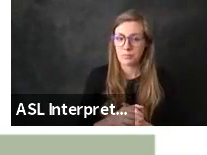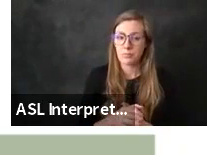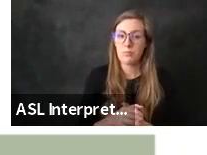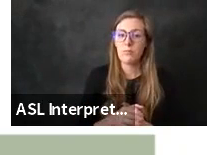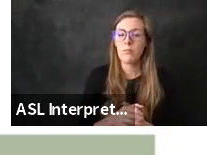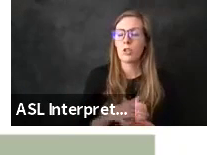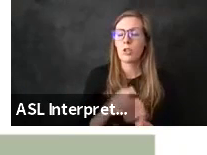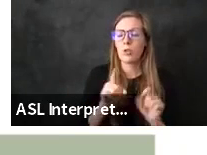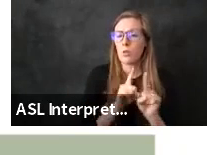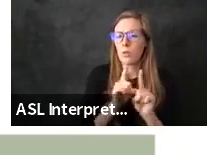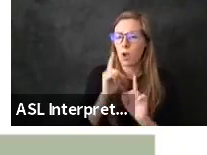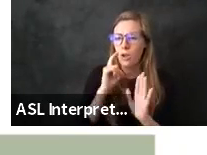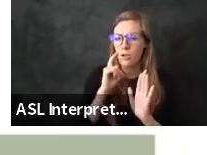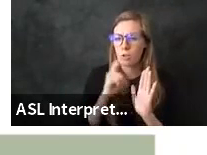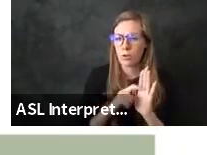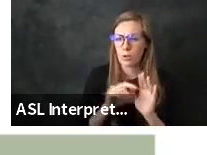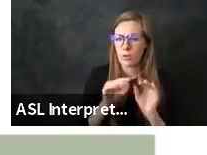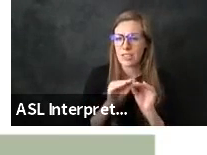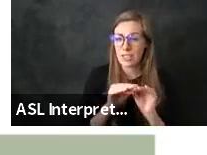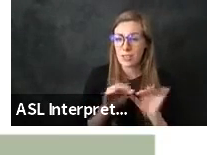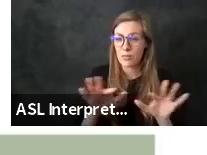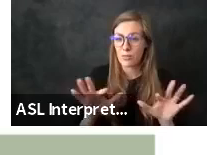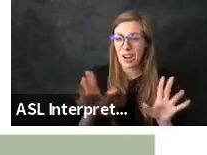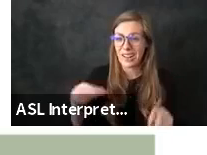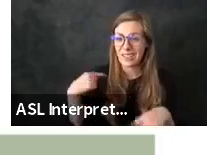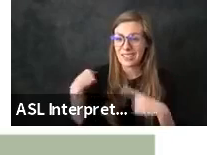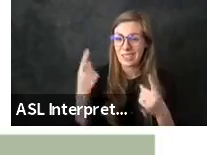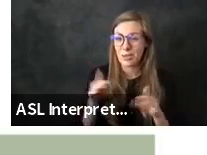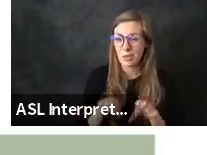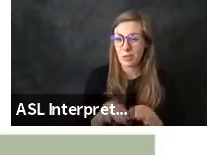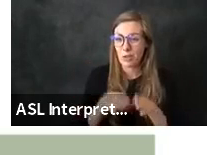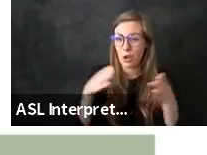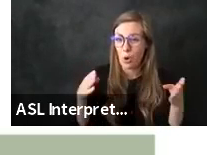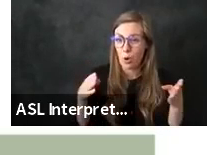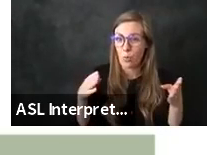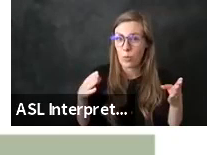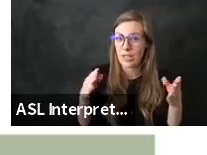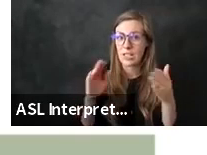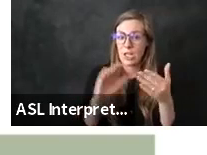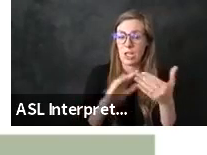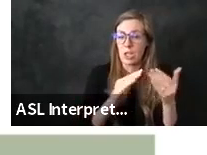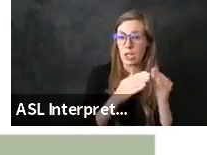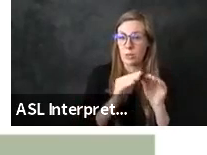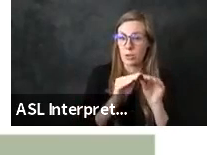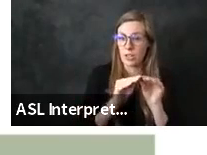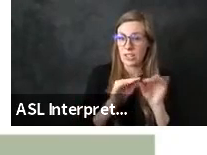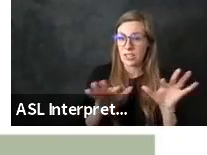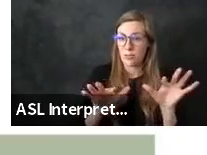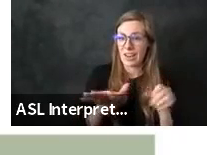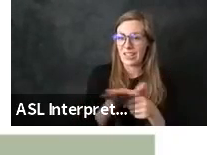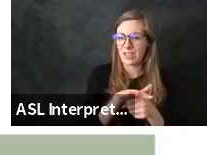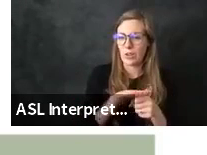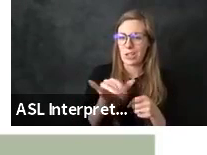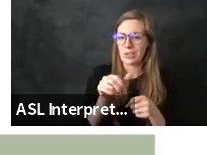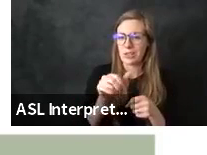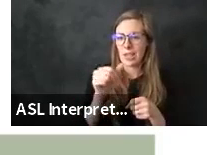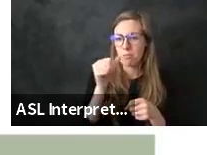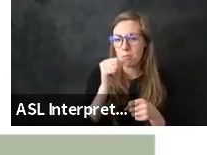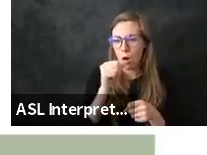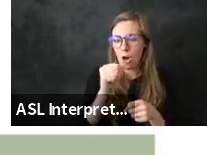We've also seen since reopening a significant increase in community transmission in locations such as bars